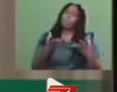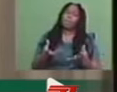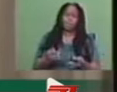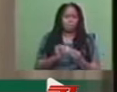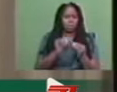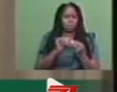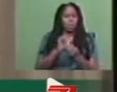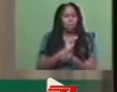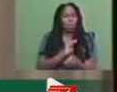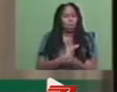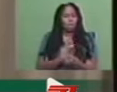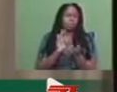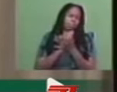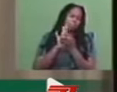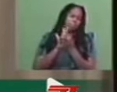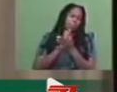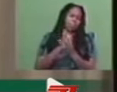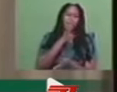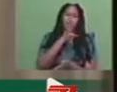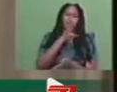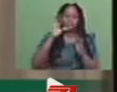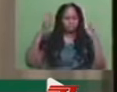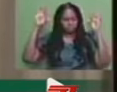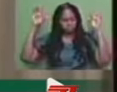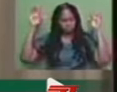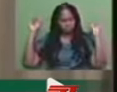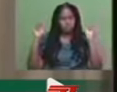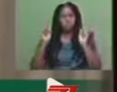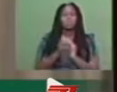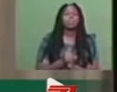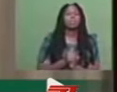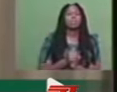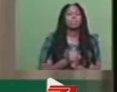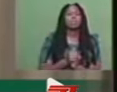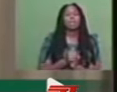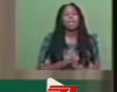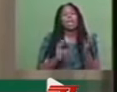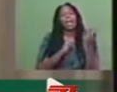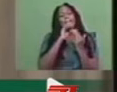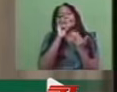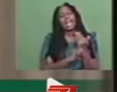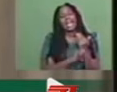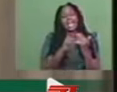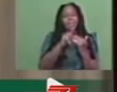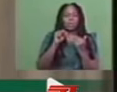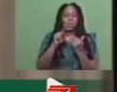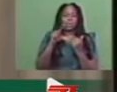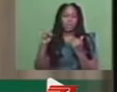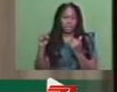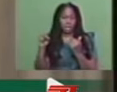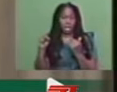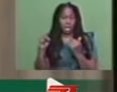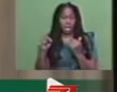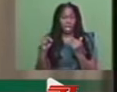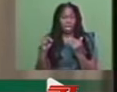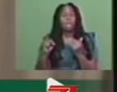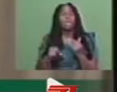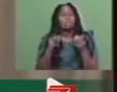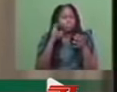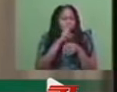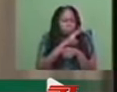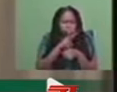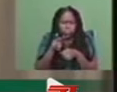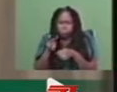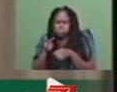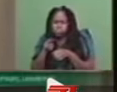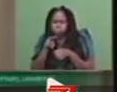In a May 2020 survey of parents in the US, UK, France, Germany, and Italy